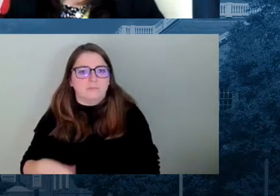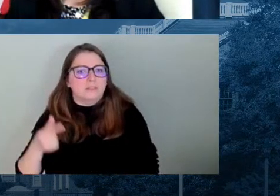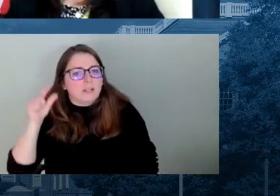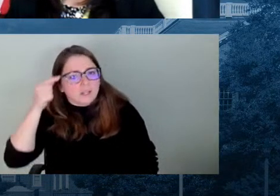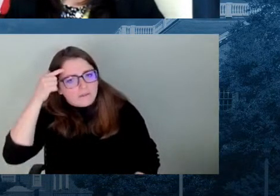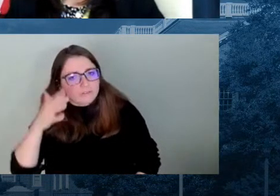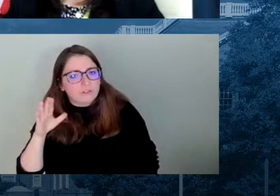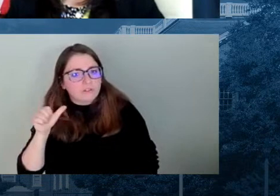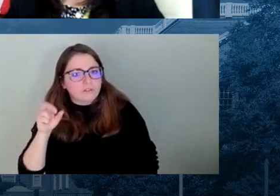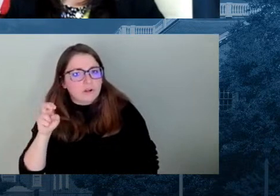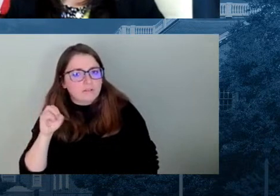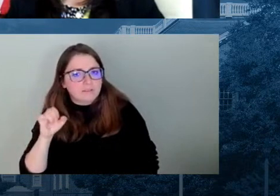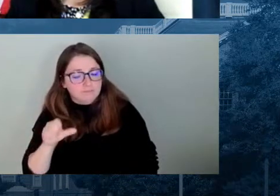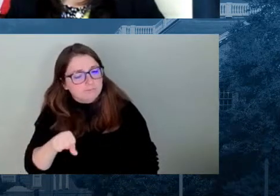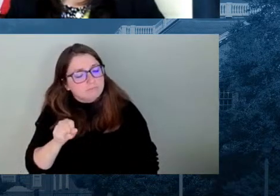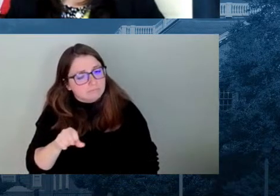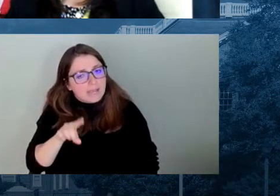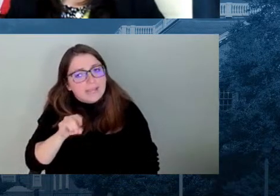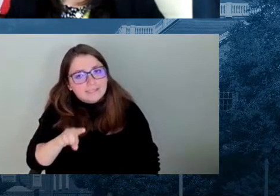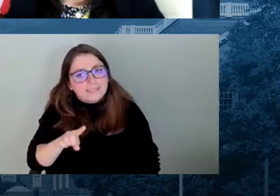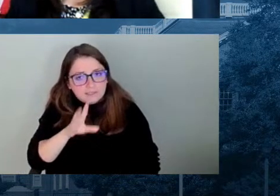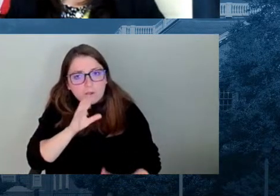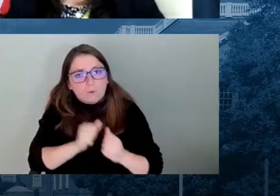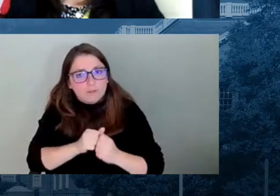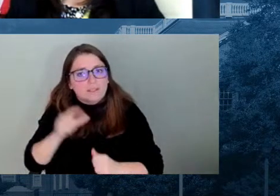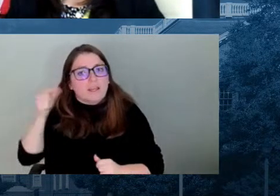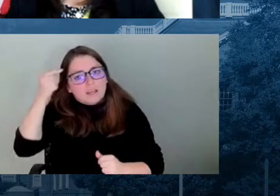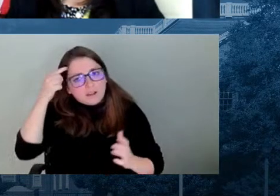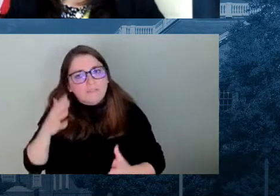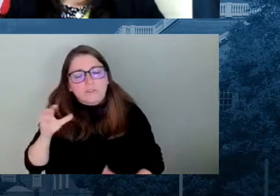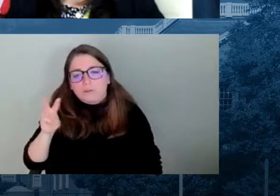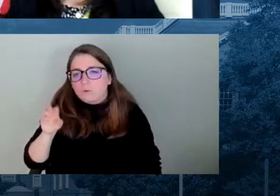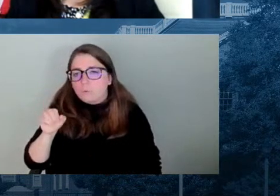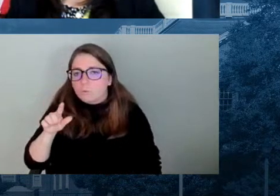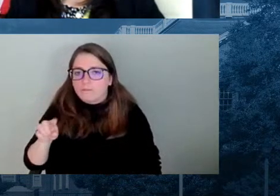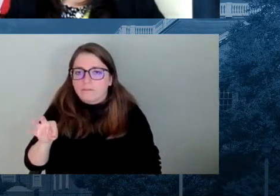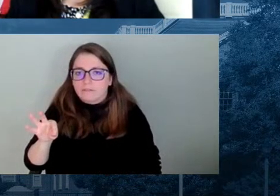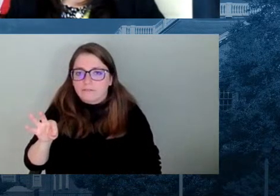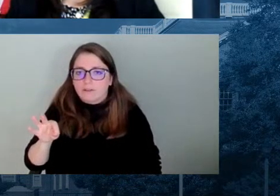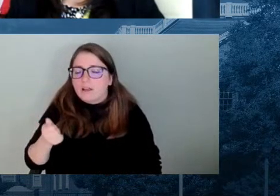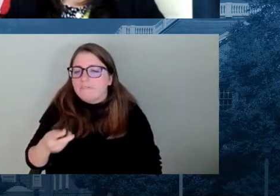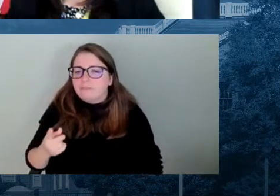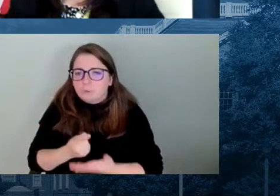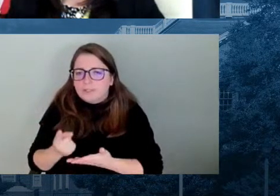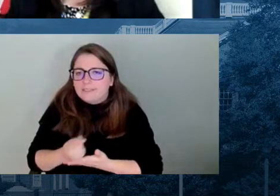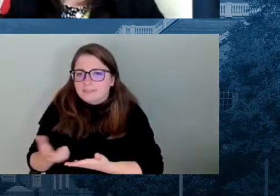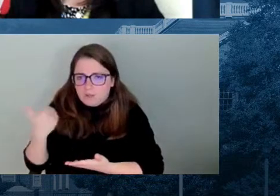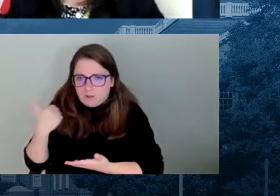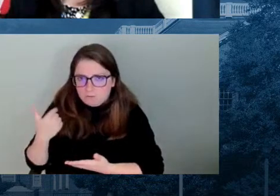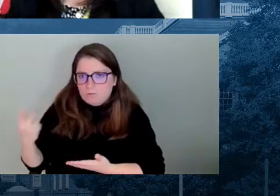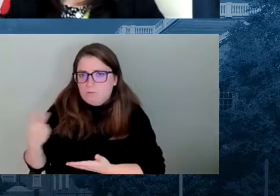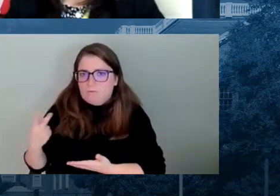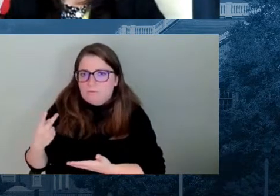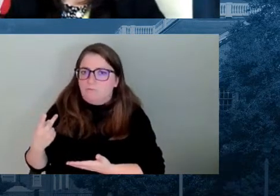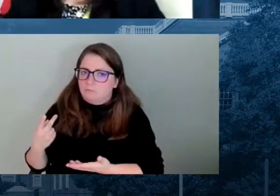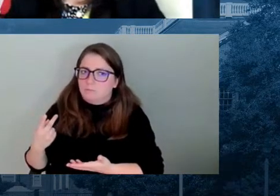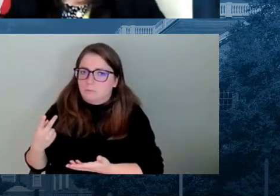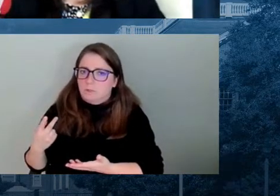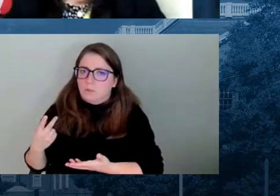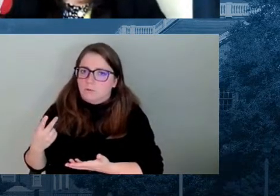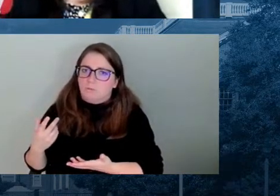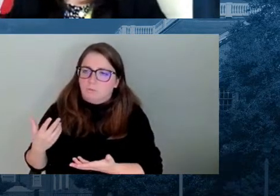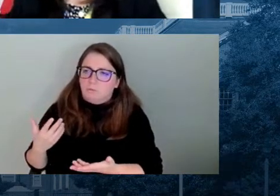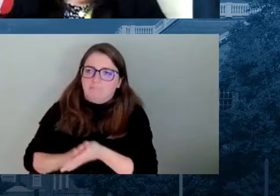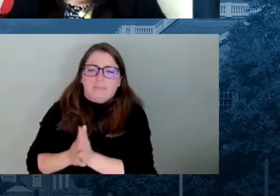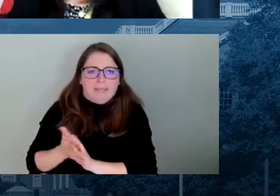a conversation with Governor Wolf, a couple weeks ago. I guess the Governor Wolf and I have become pretty good